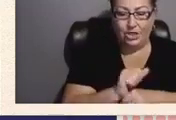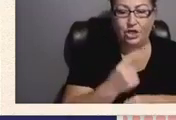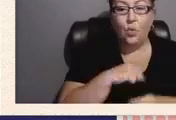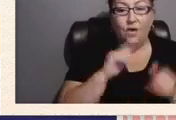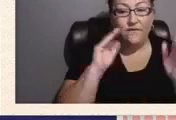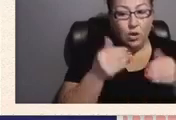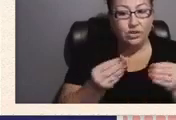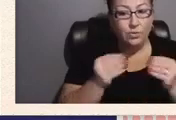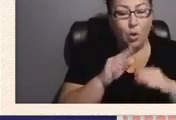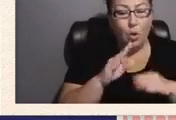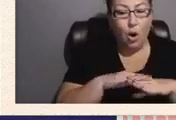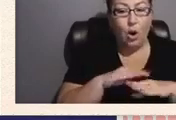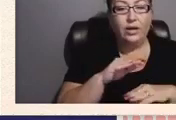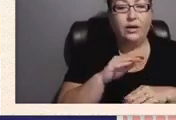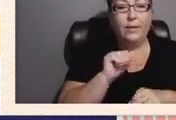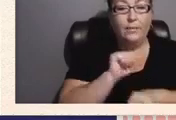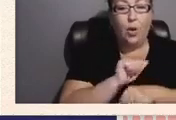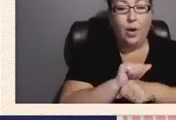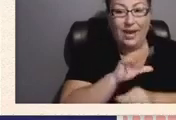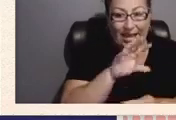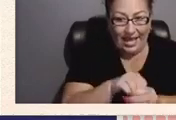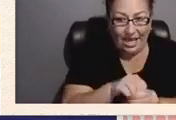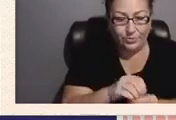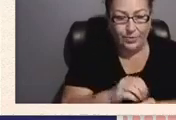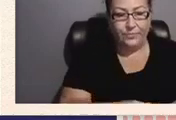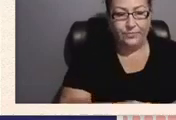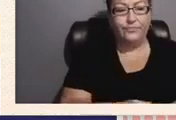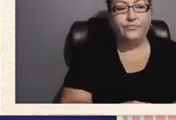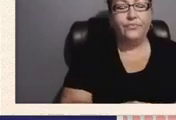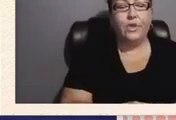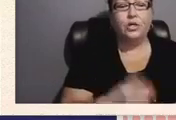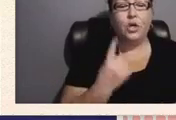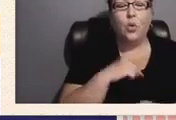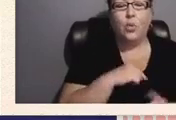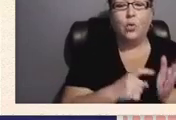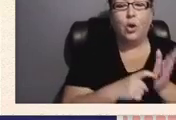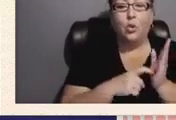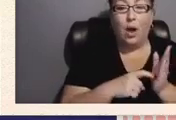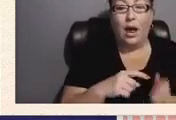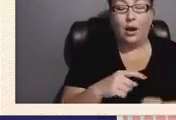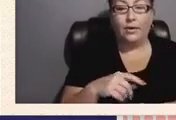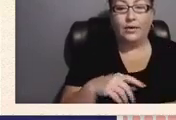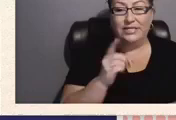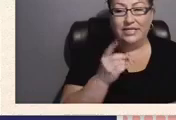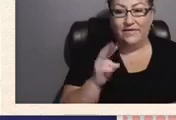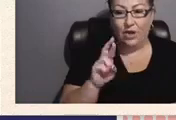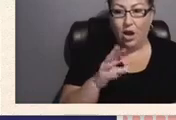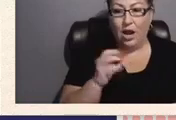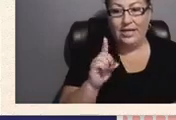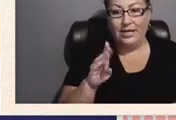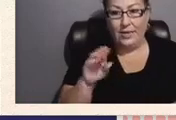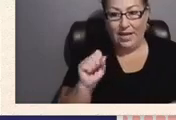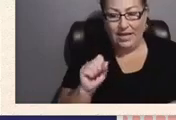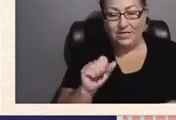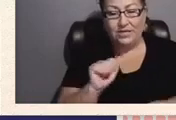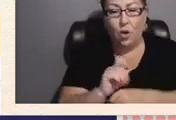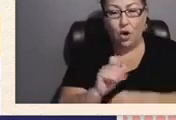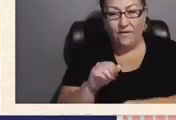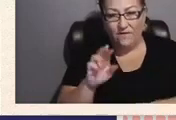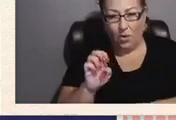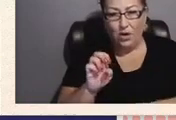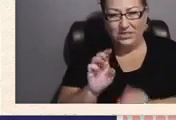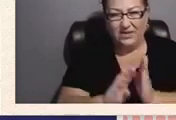employment engagement. So we require public DVRs and DBS and workforce development systems to become better